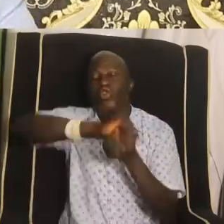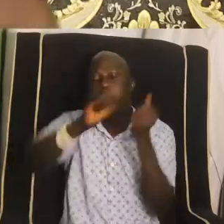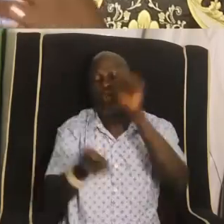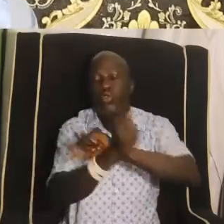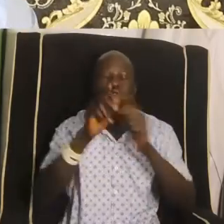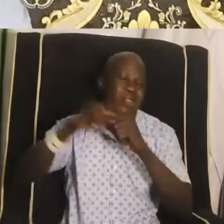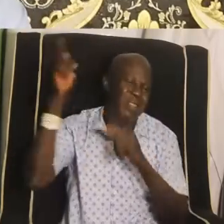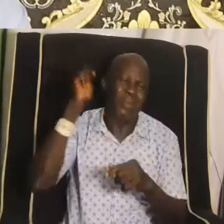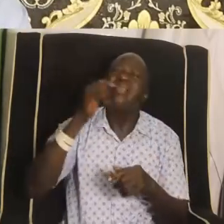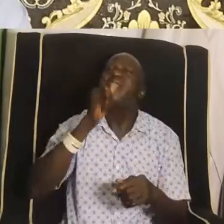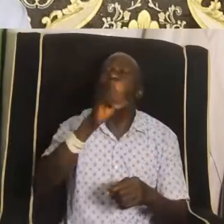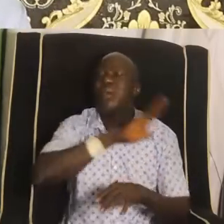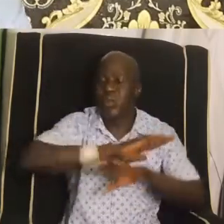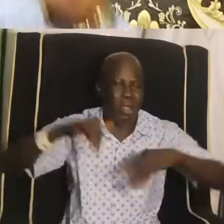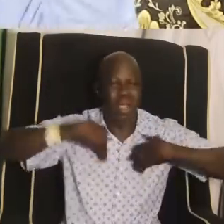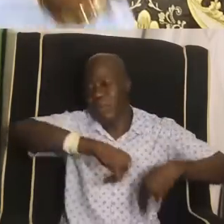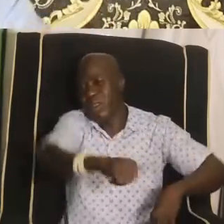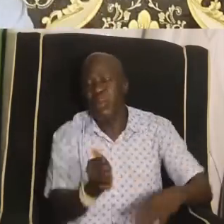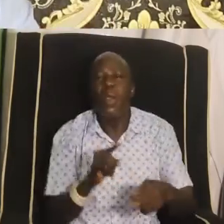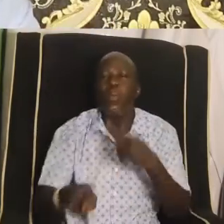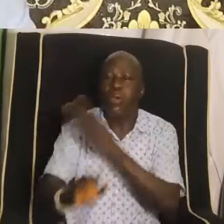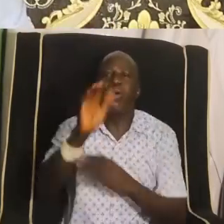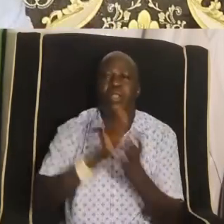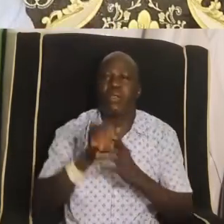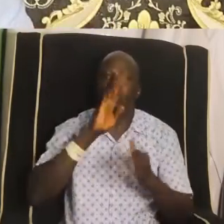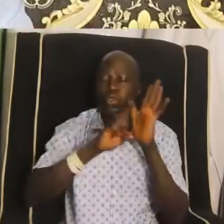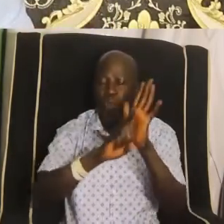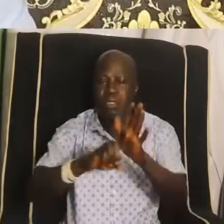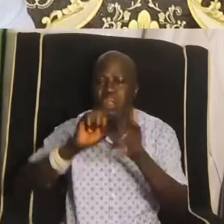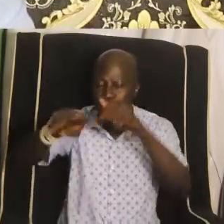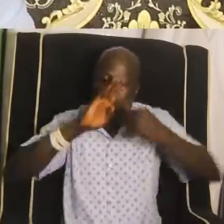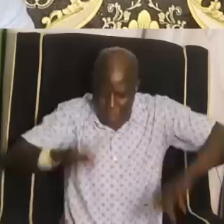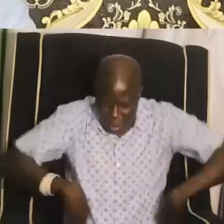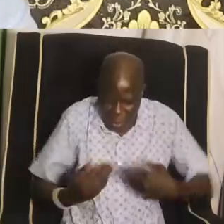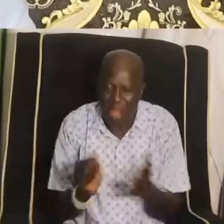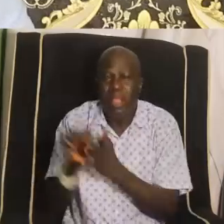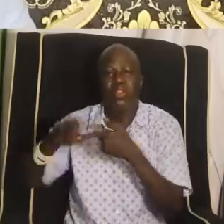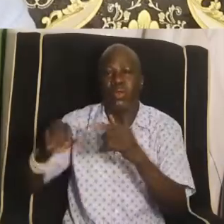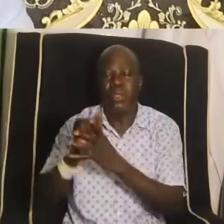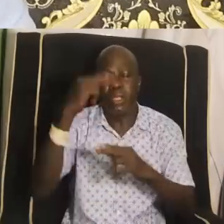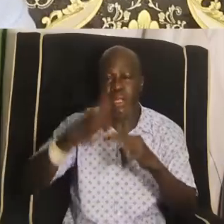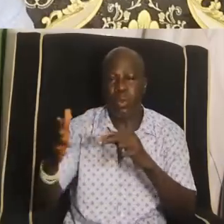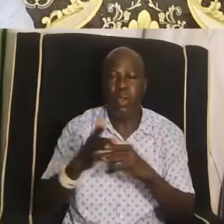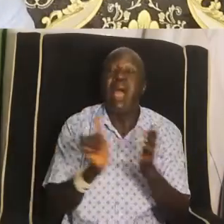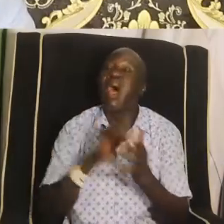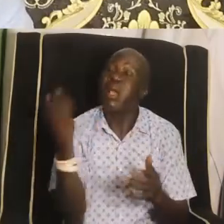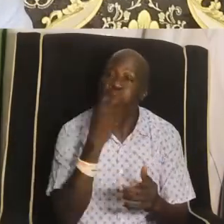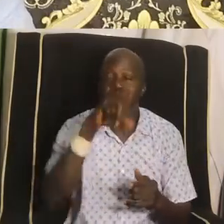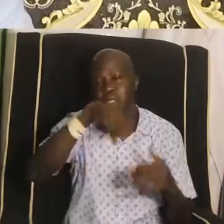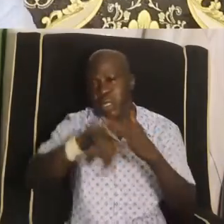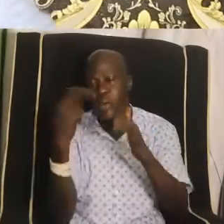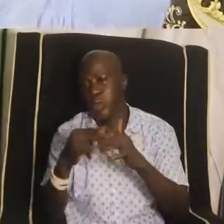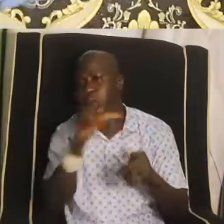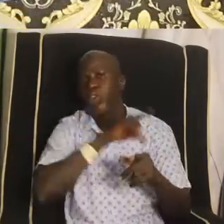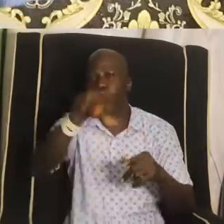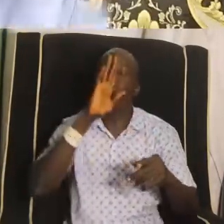testimony. O ma yan o le yan. The woman has nobody. Amolo nje yan fun. But God showing himself. Me la ko se me fi wa. In the name of Jesus. Mo wi loruko Oluwa. I speak